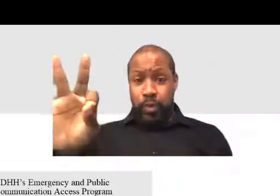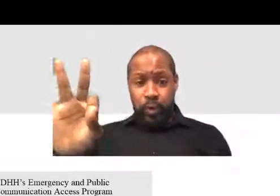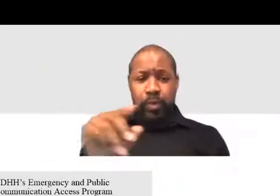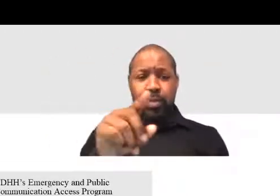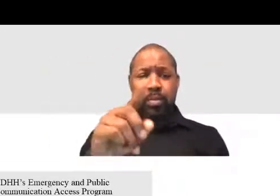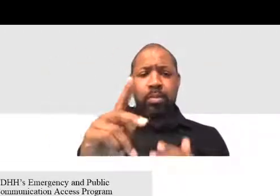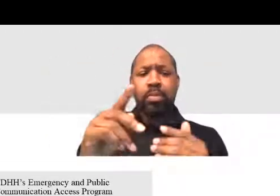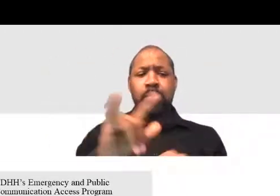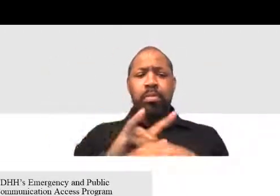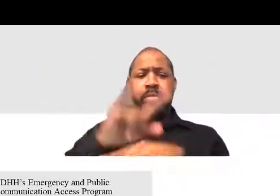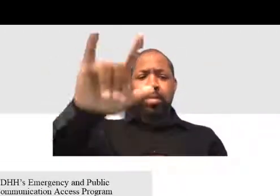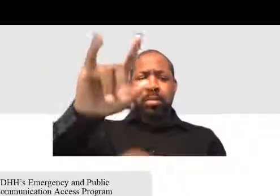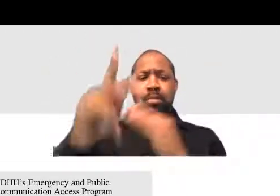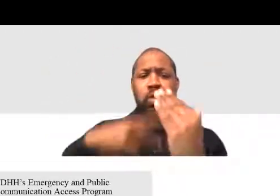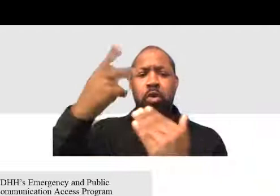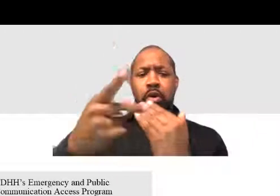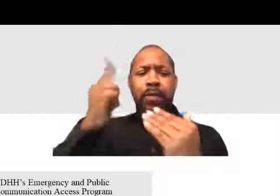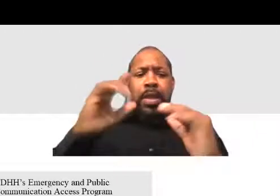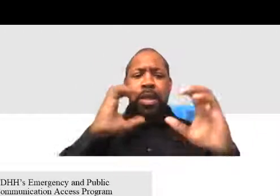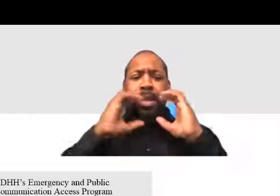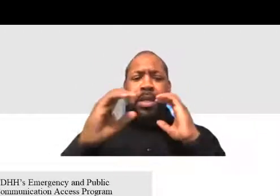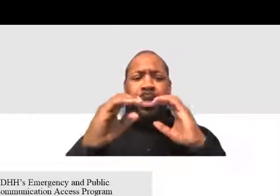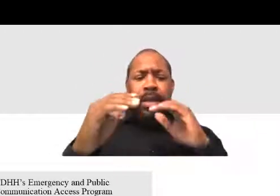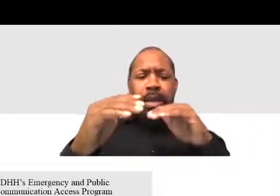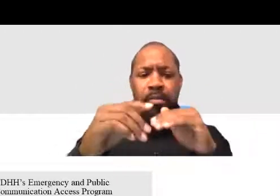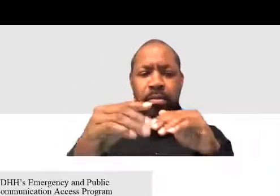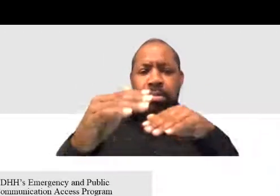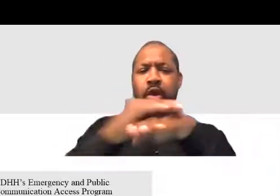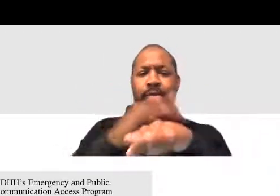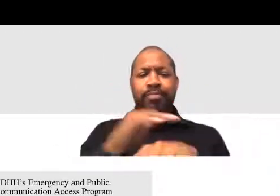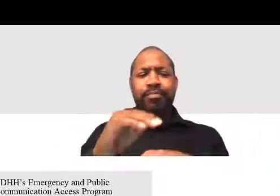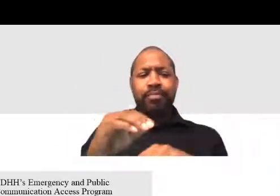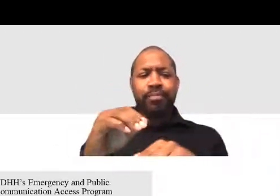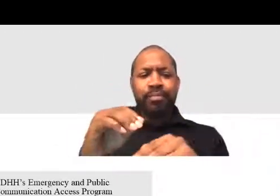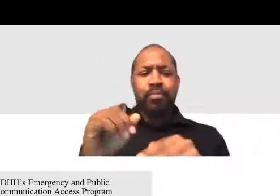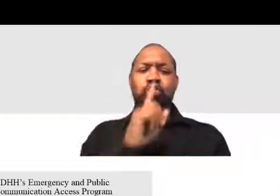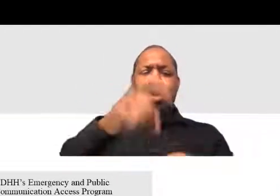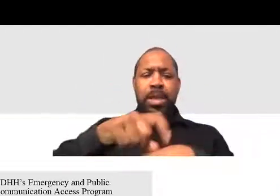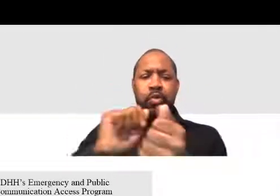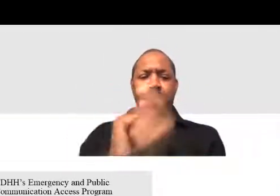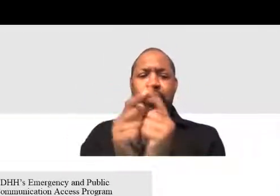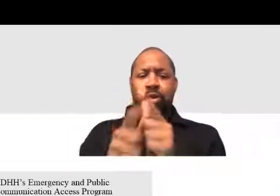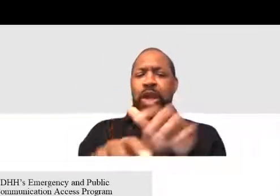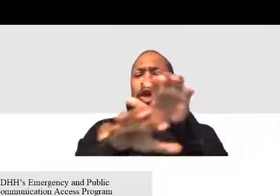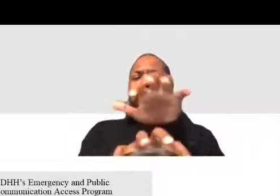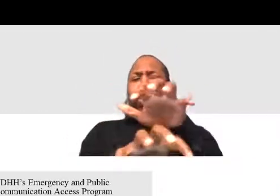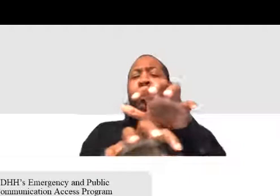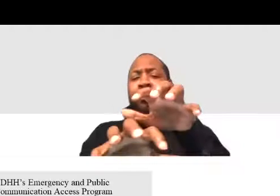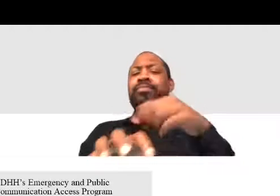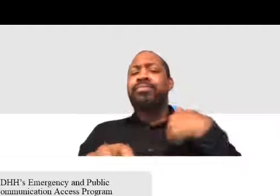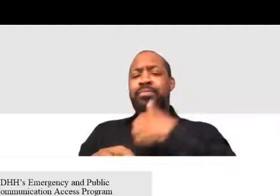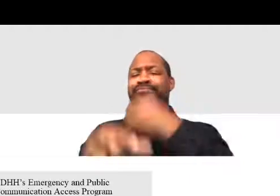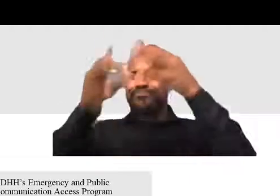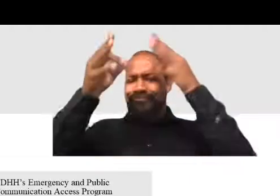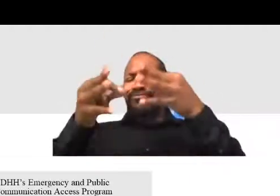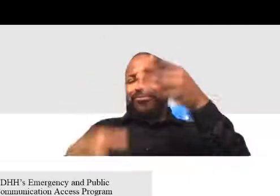since 2006. In 2009, there was a pilot program for communication access, real-time translation, CART